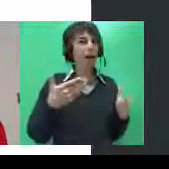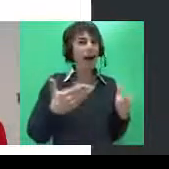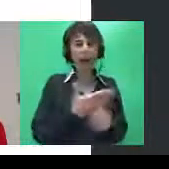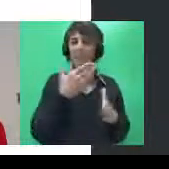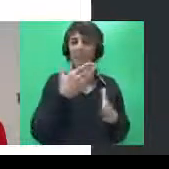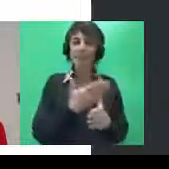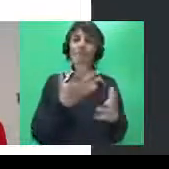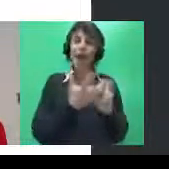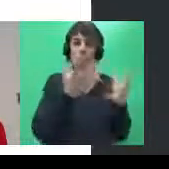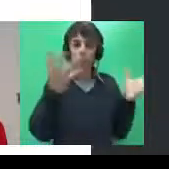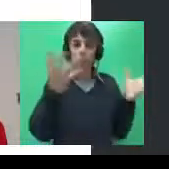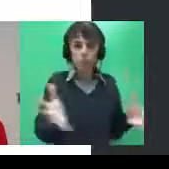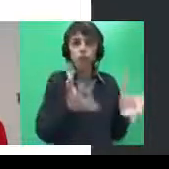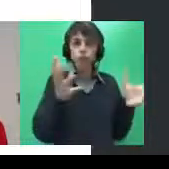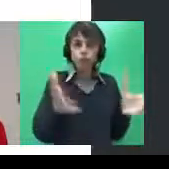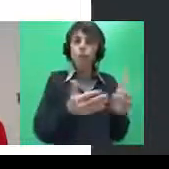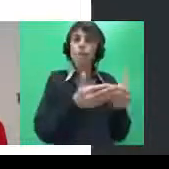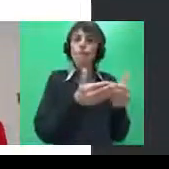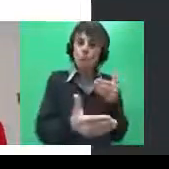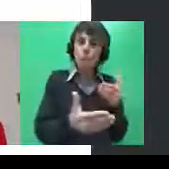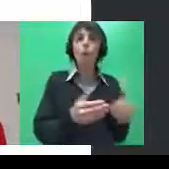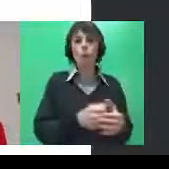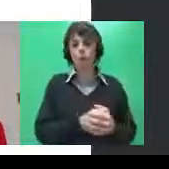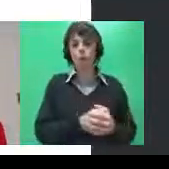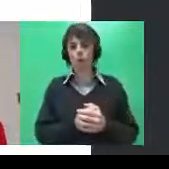currently are active. Next slide, please.